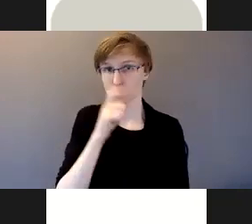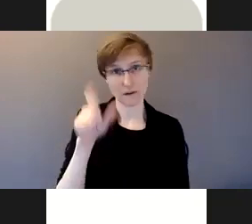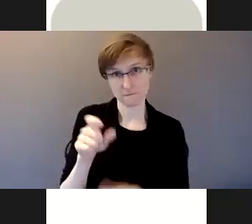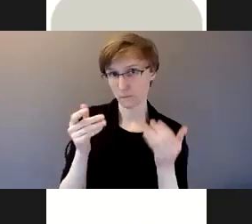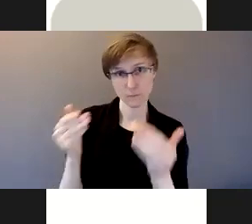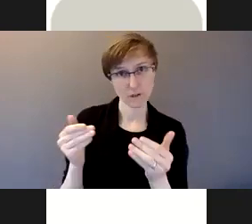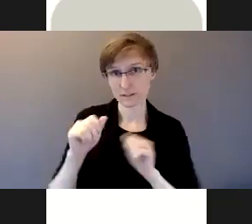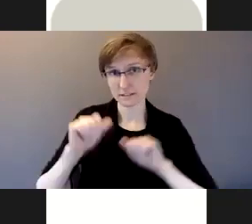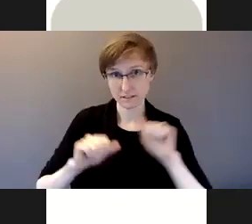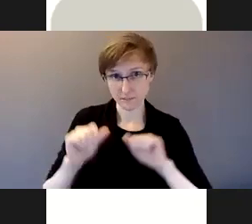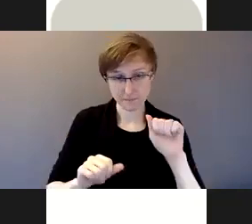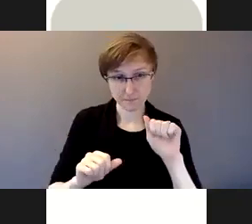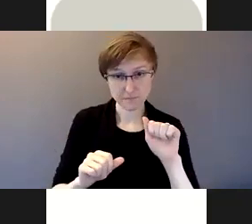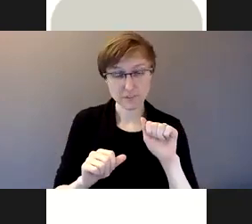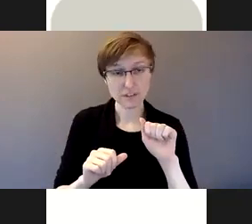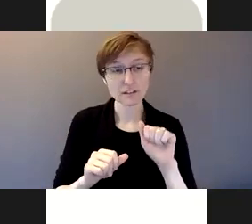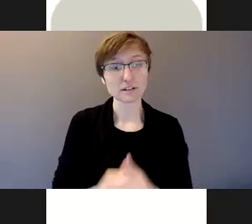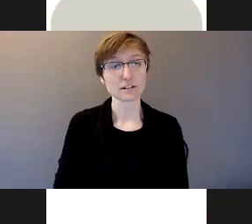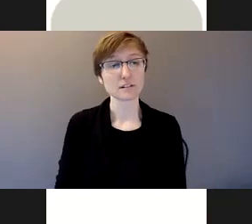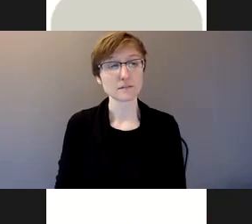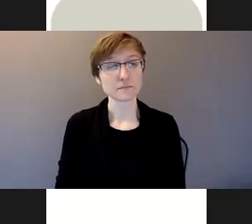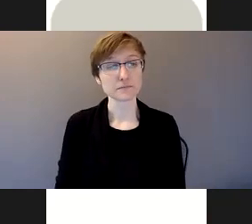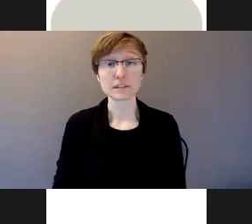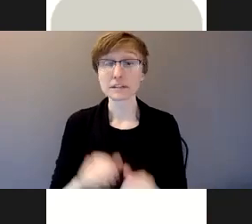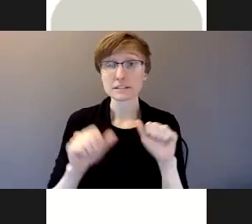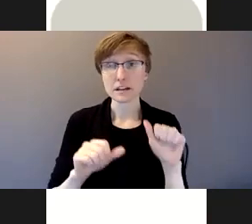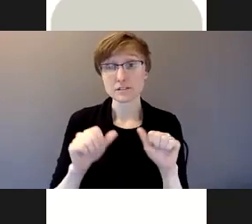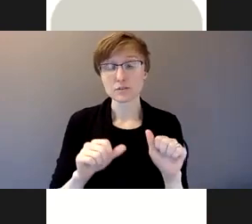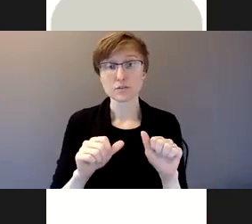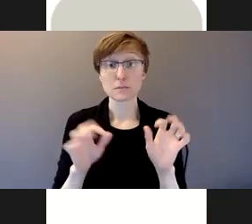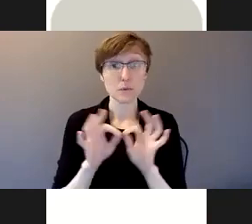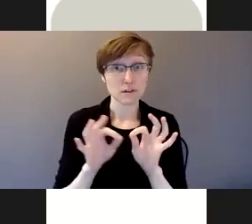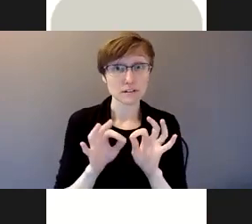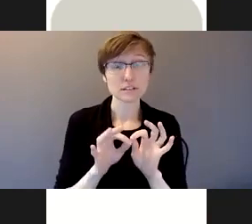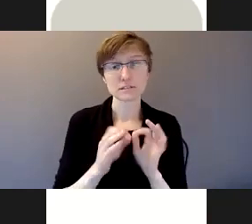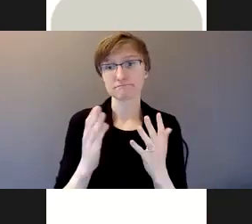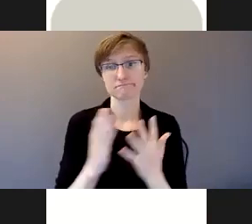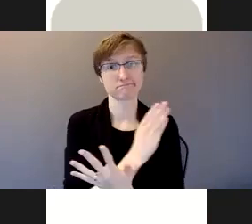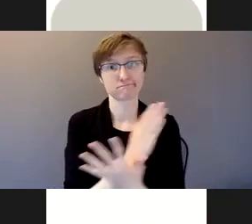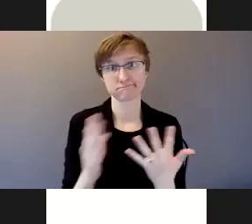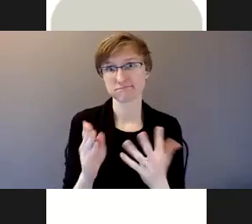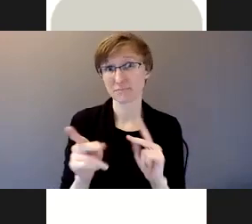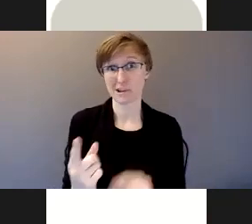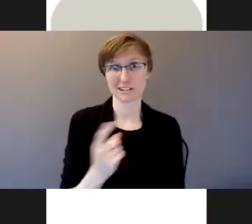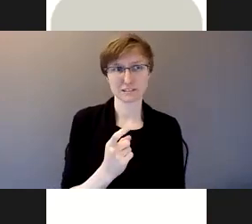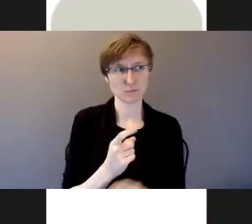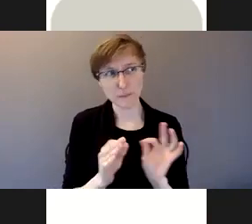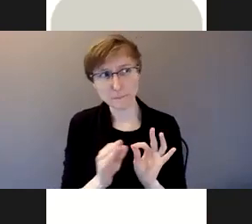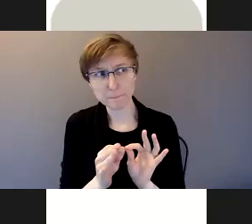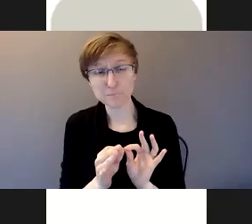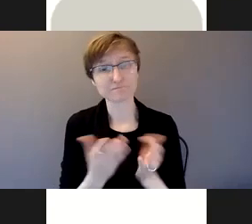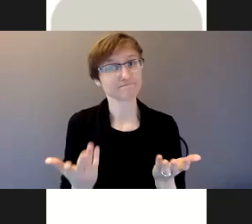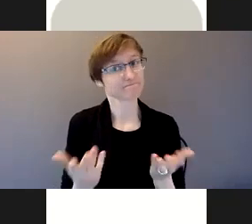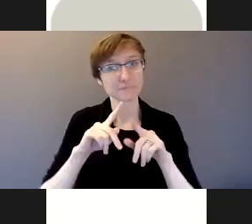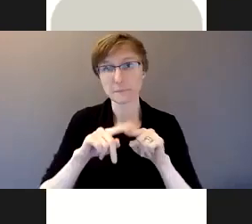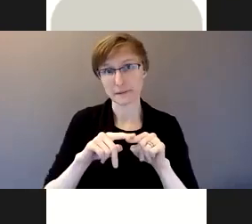And the assessor rates vary. A lot of people ask us, well, how much is it going to cost? And the easy answer is, it depends. It depends on who you